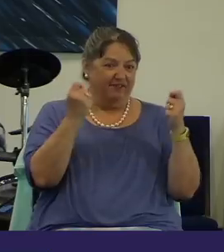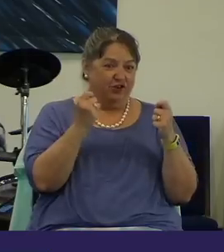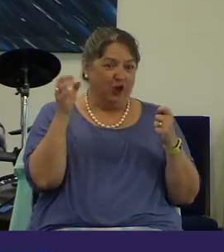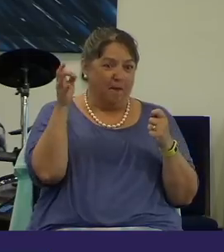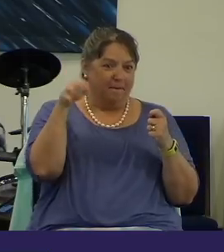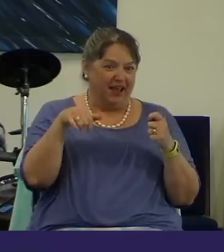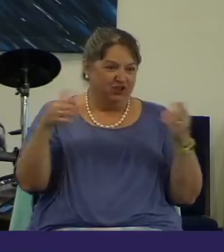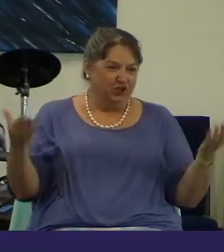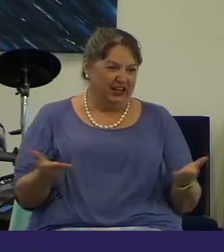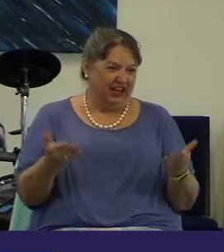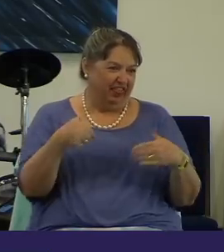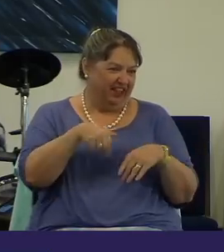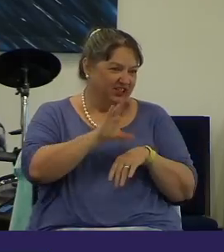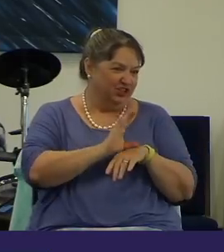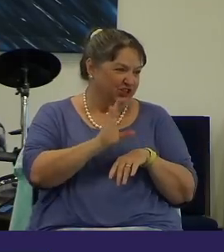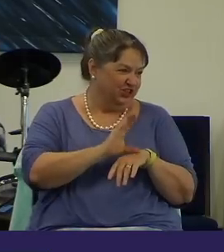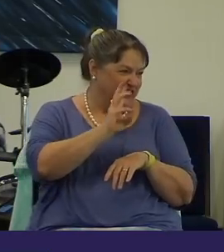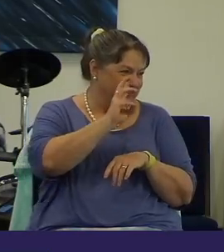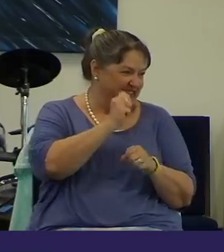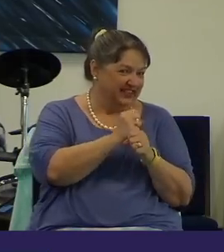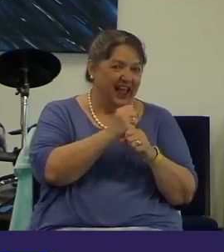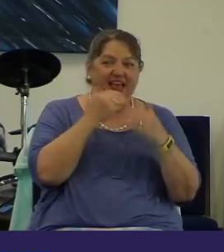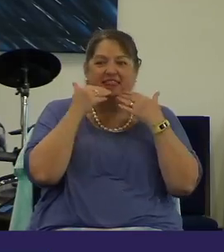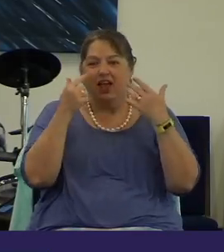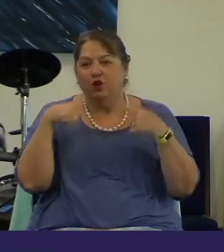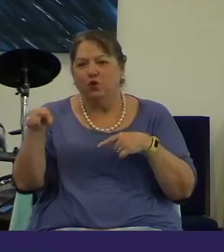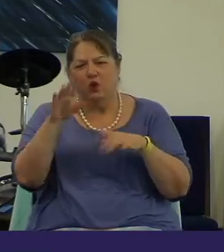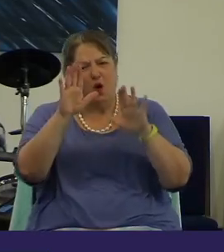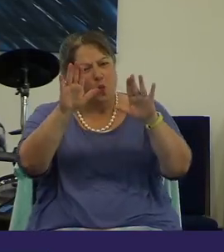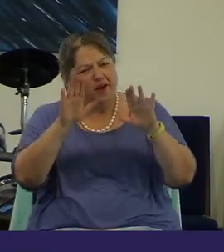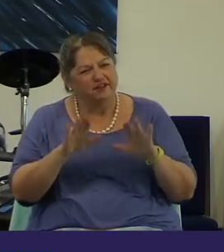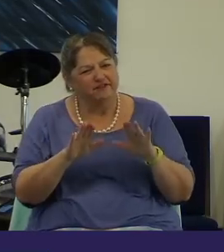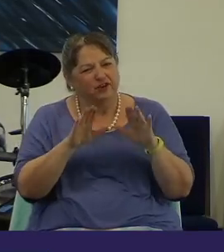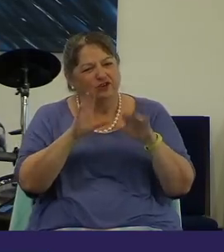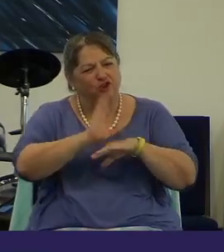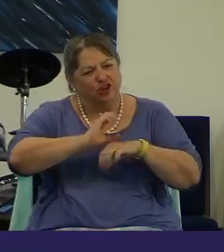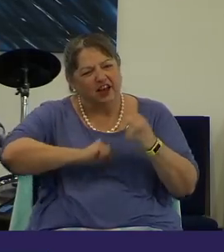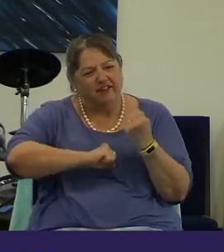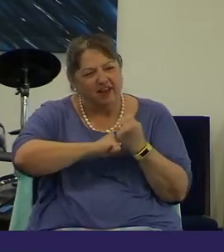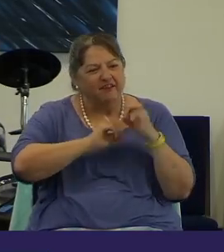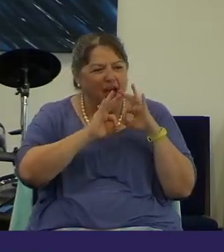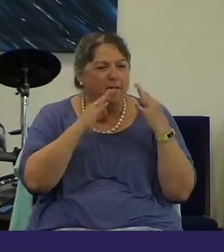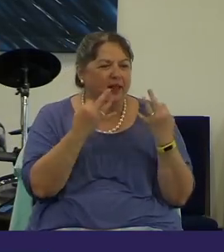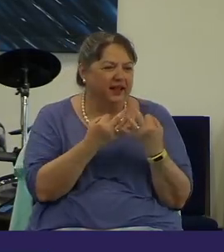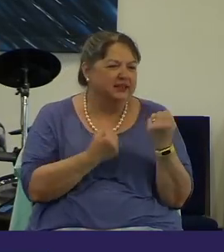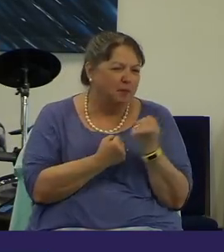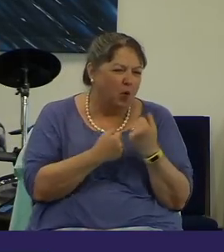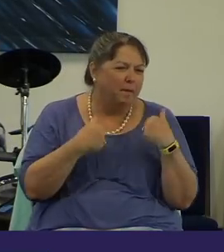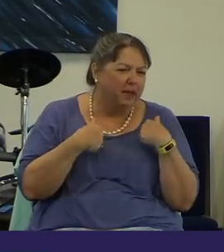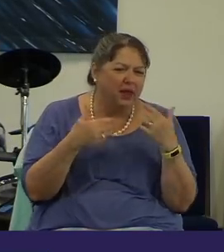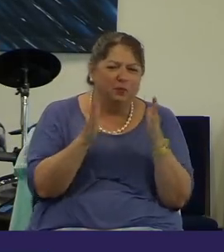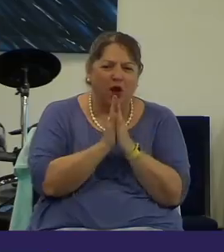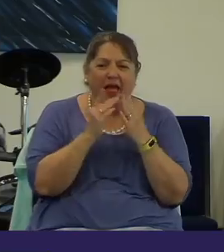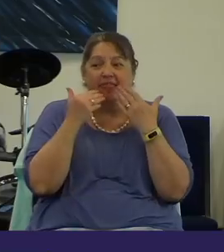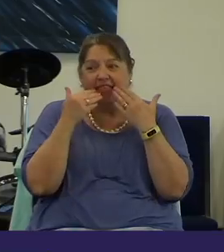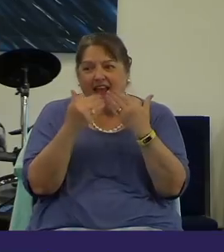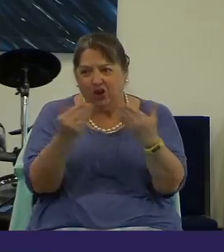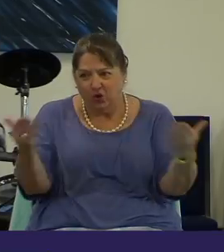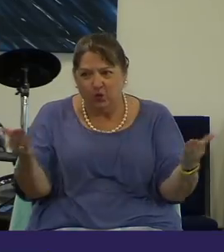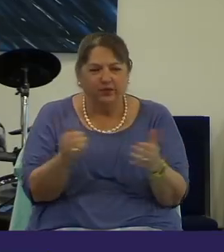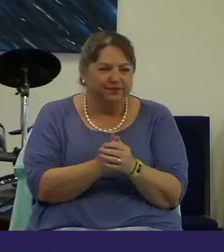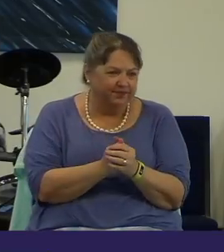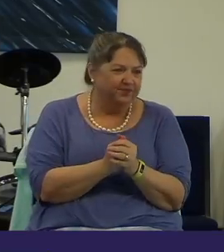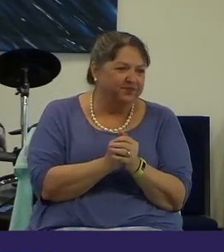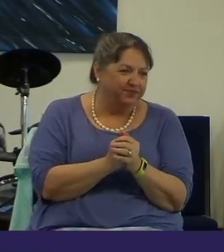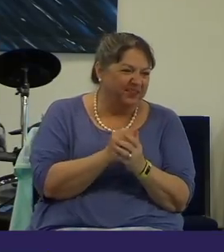and church, supporting your prayers, your encouragement. You've been wonderful, and I just praise God. Thank you for your prayers. Your prayers are very important.